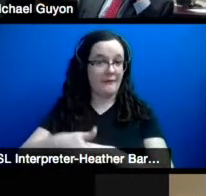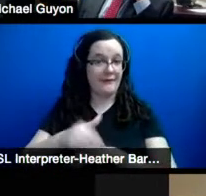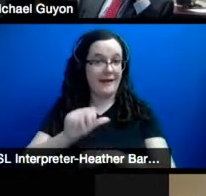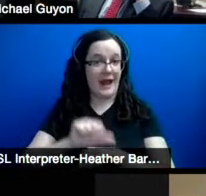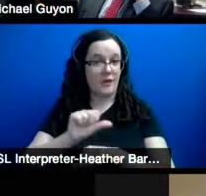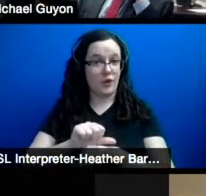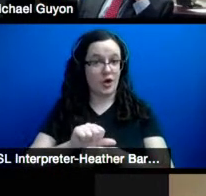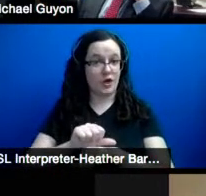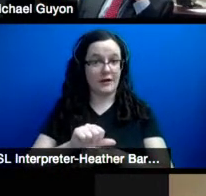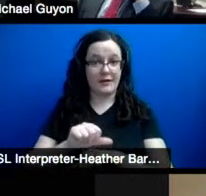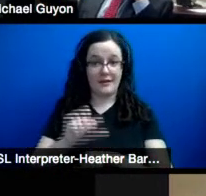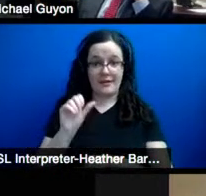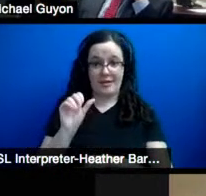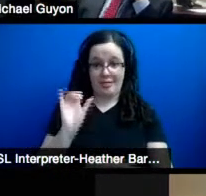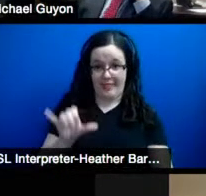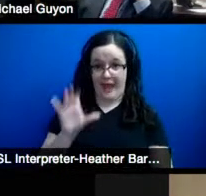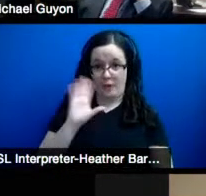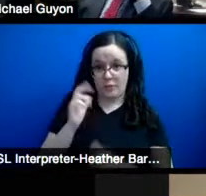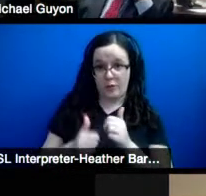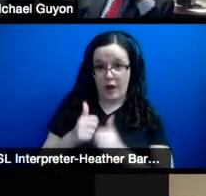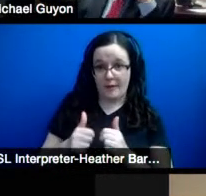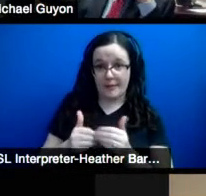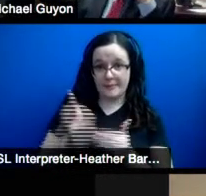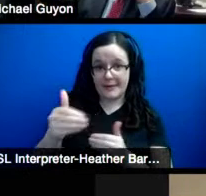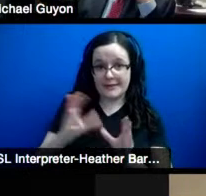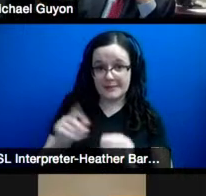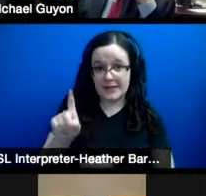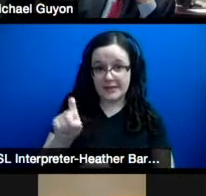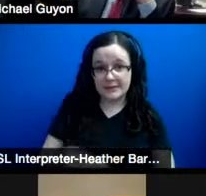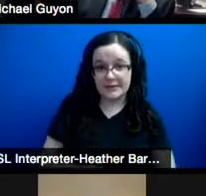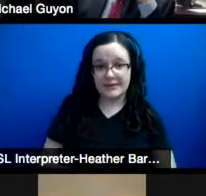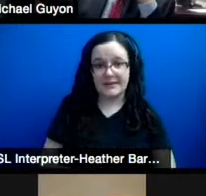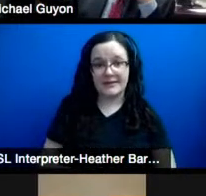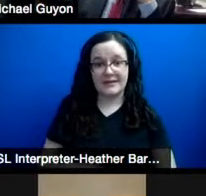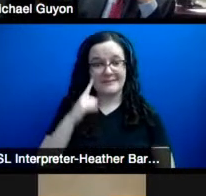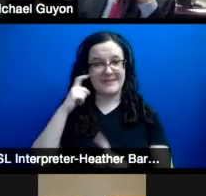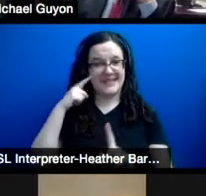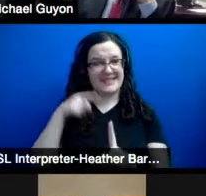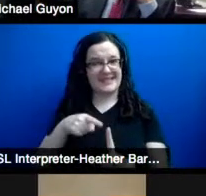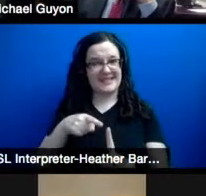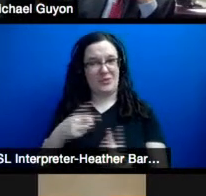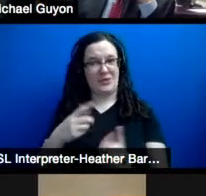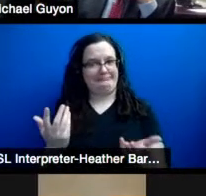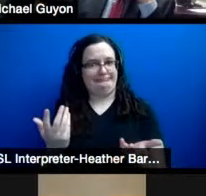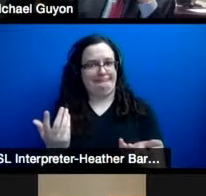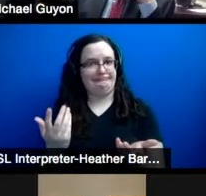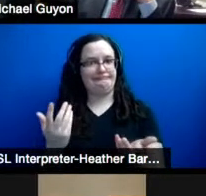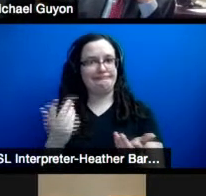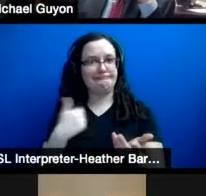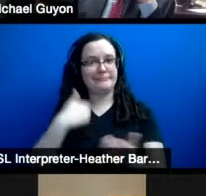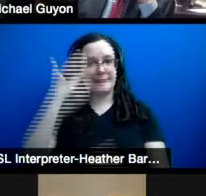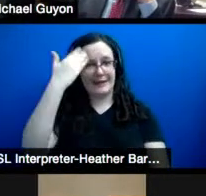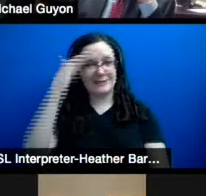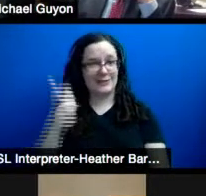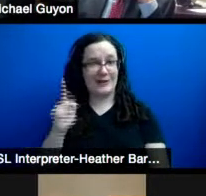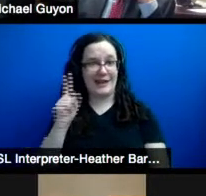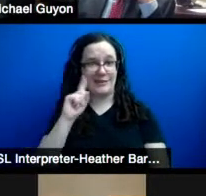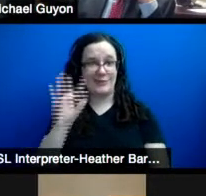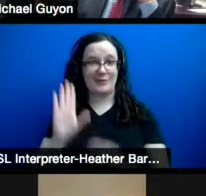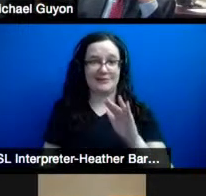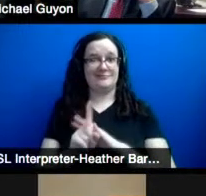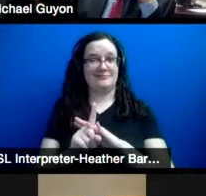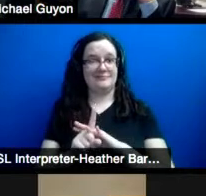the next meeting, because at this point, I don't know that we're going to have anybody stepping up to bat to say that it